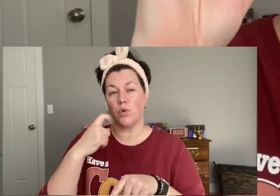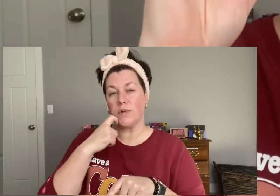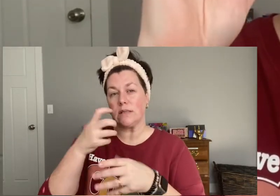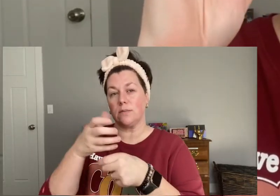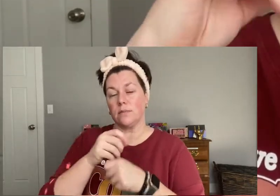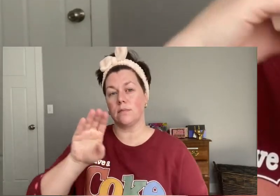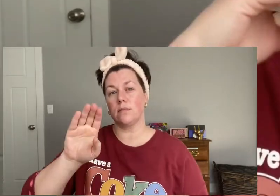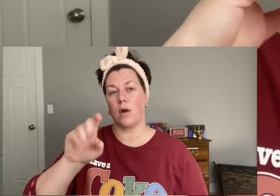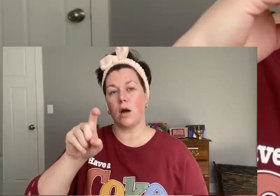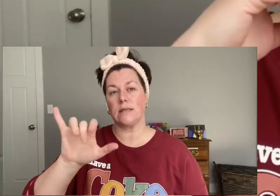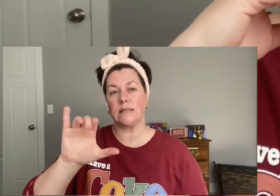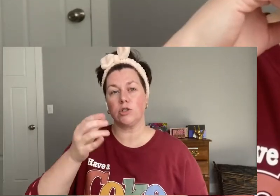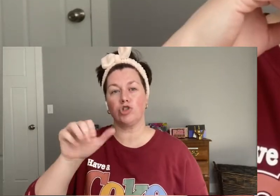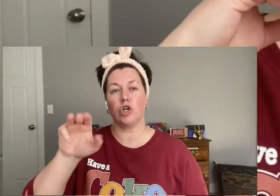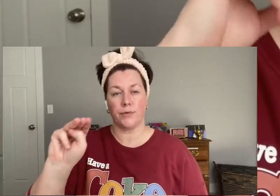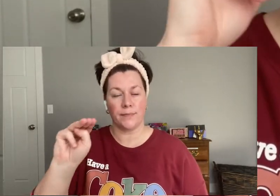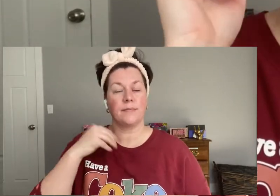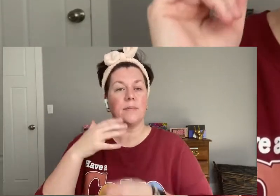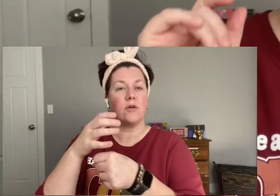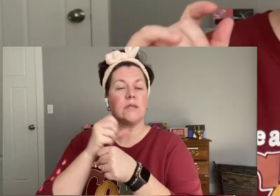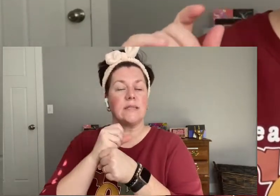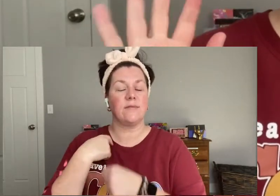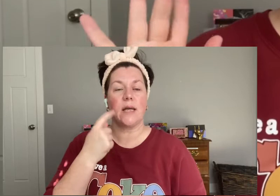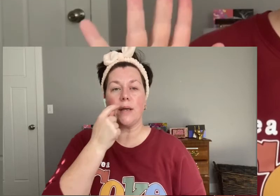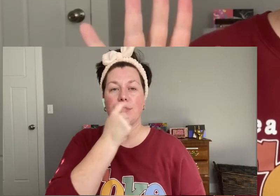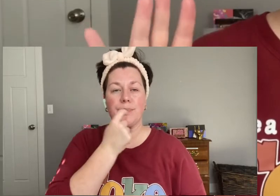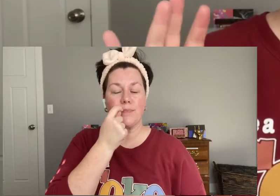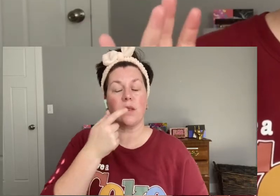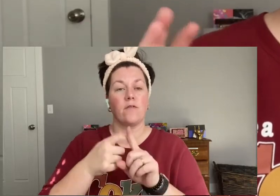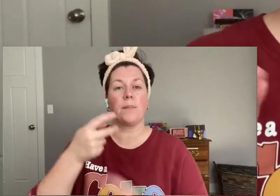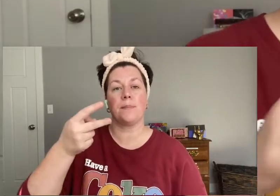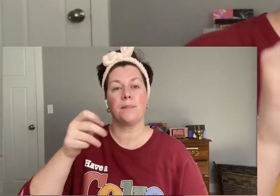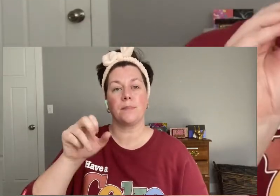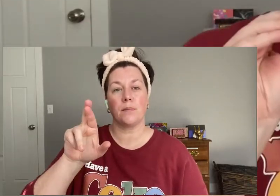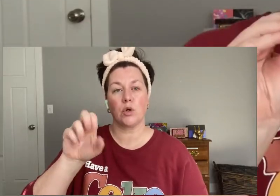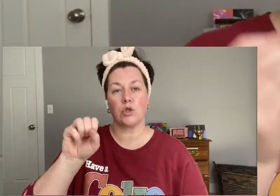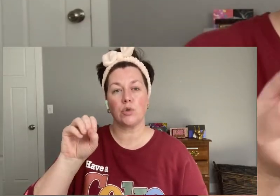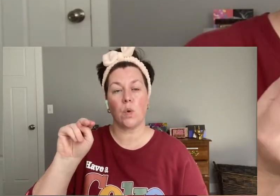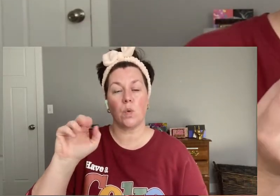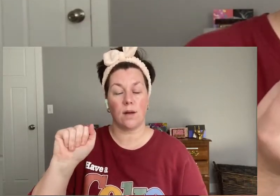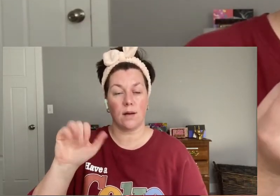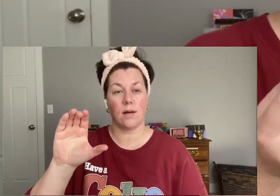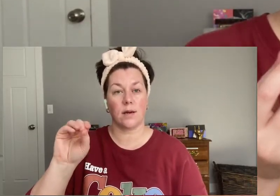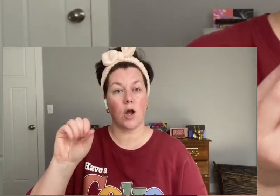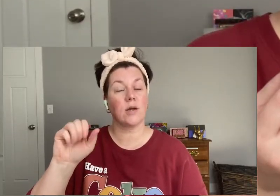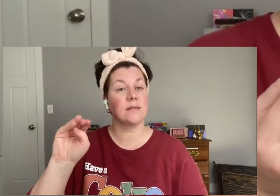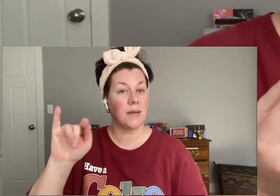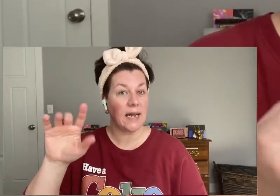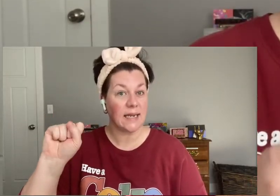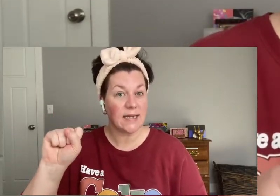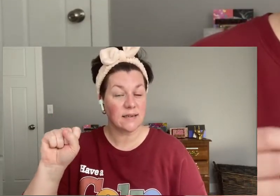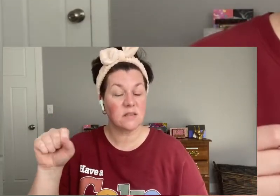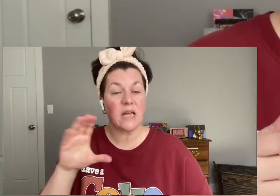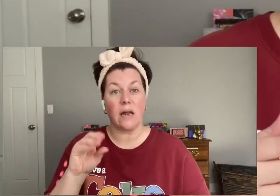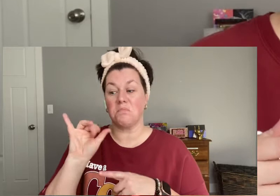comfortable. So that's a possibility. Also, the Milani Supercharged can be used on the